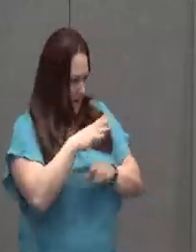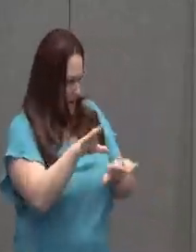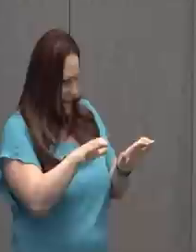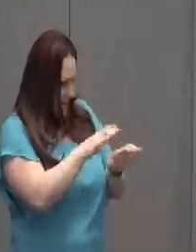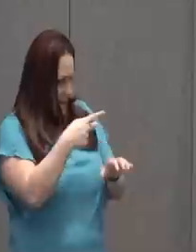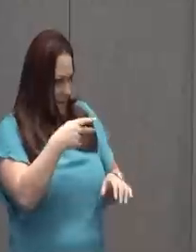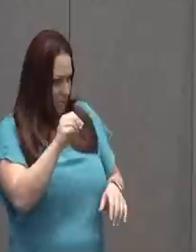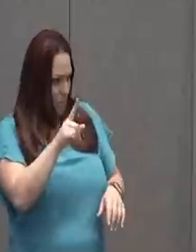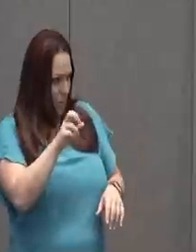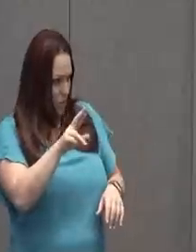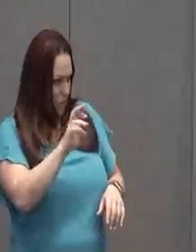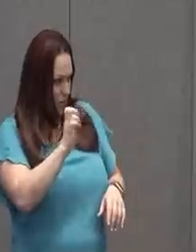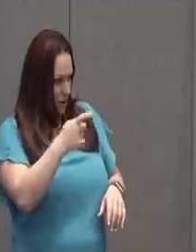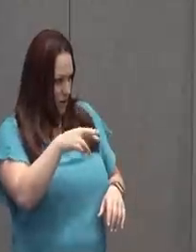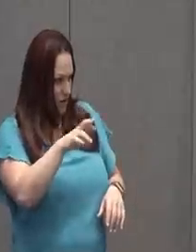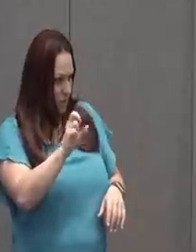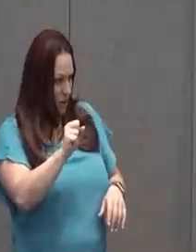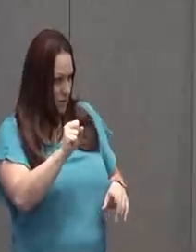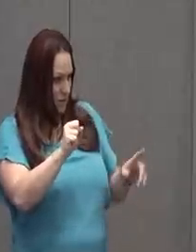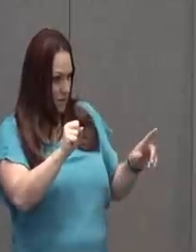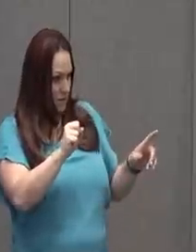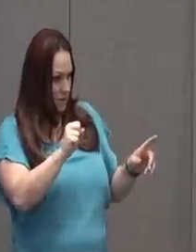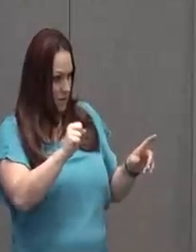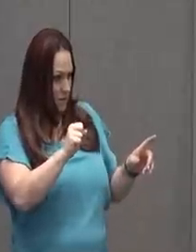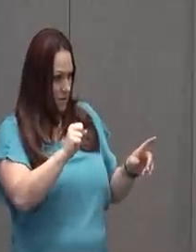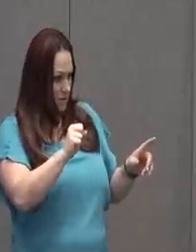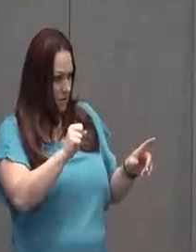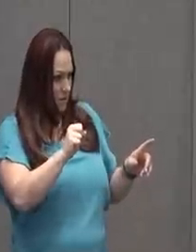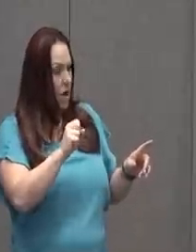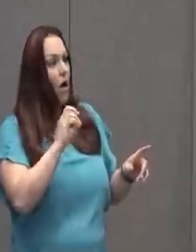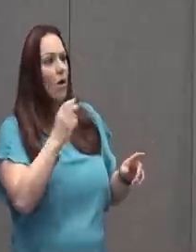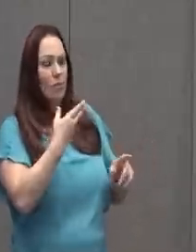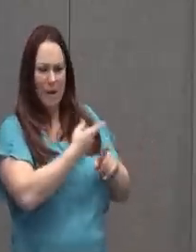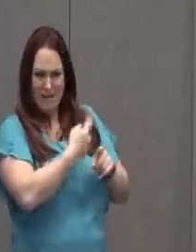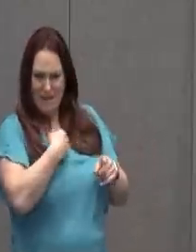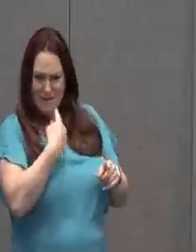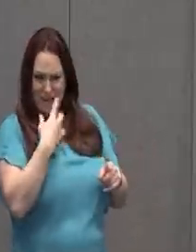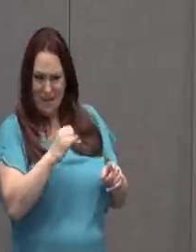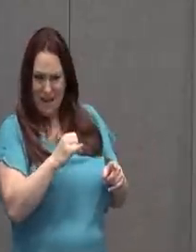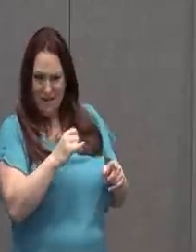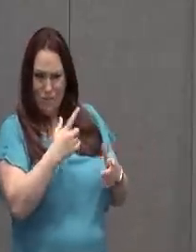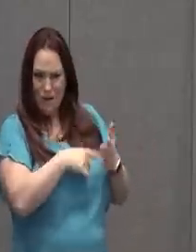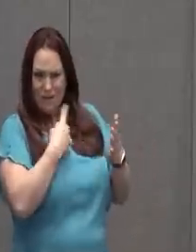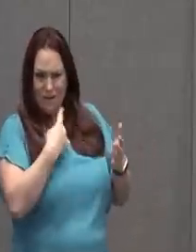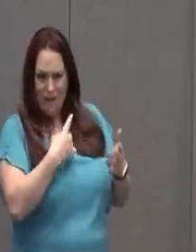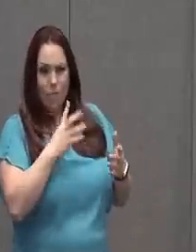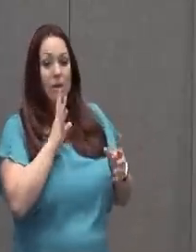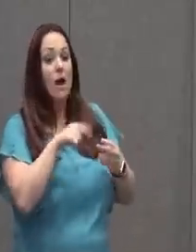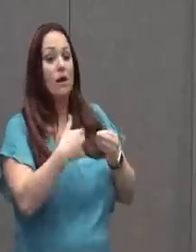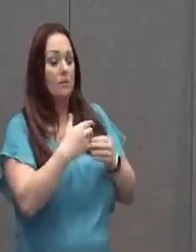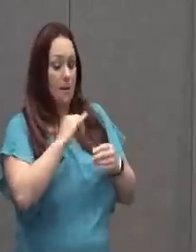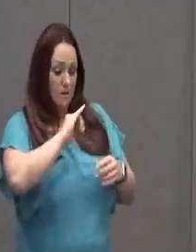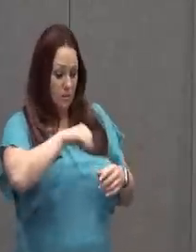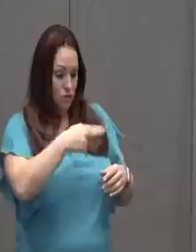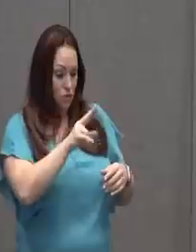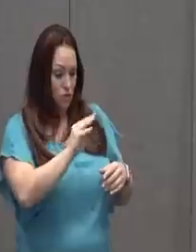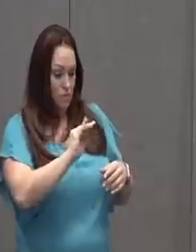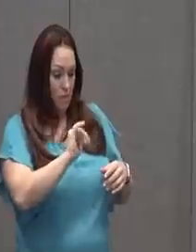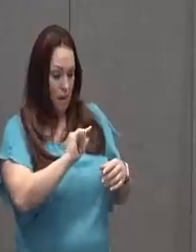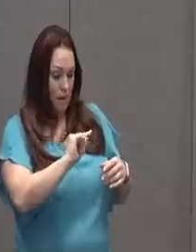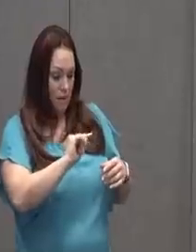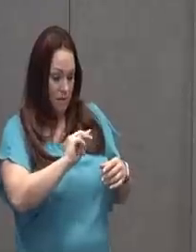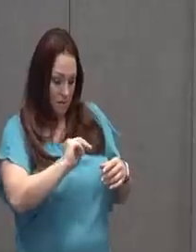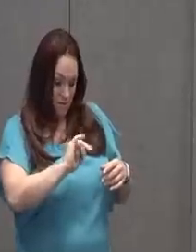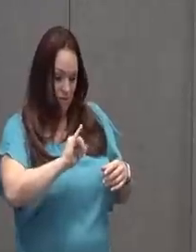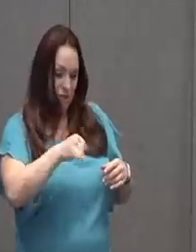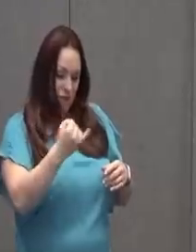Oh, wow. Okay. Did I not say that? What did I say? We talked about Jumanji. Oh, okay. I love Jumanji. Yeah. That's really good. And freaks me out a little bit. Wow.